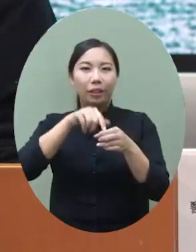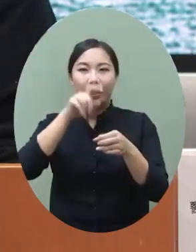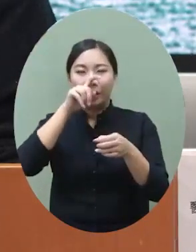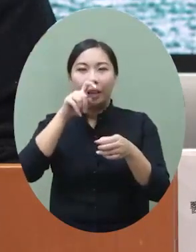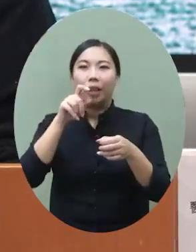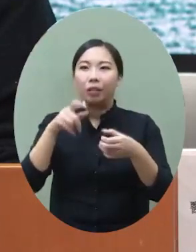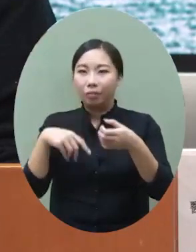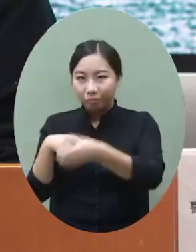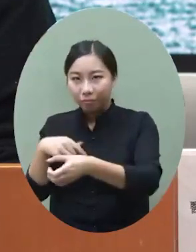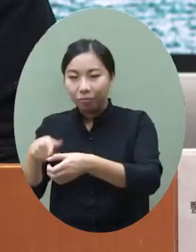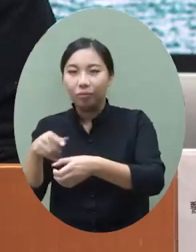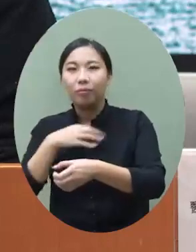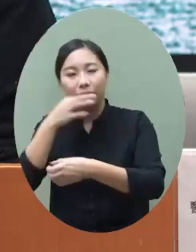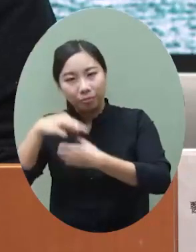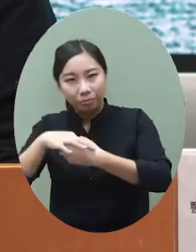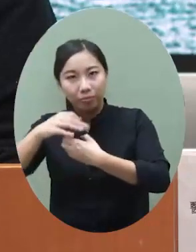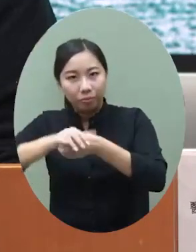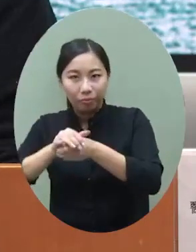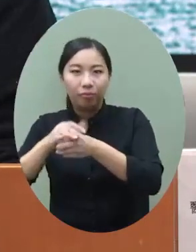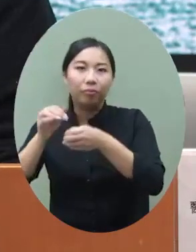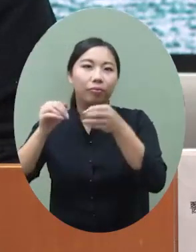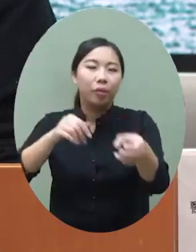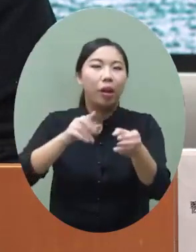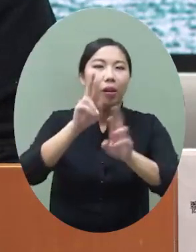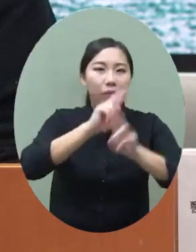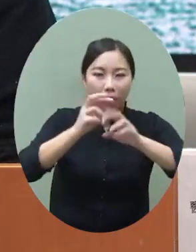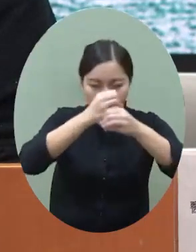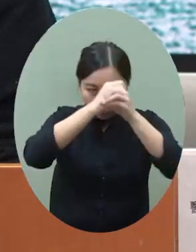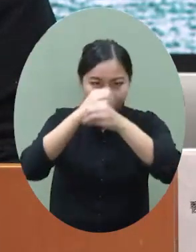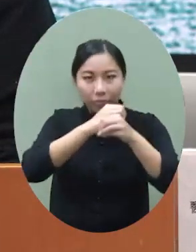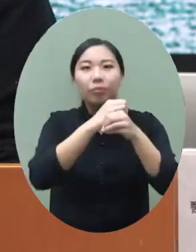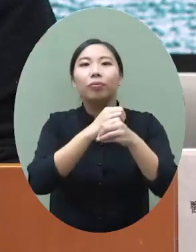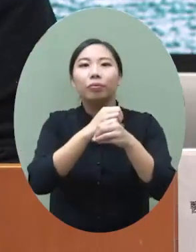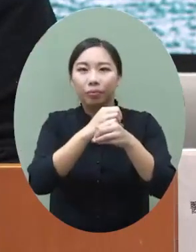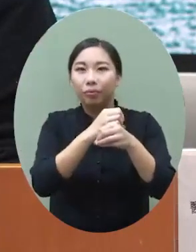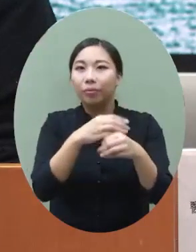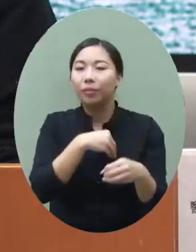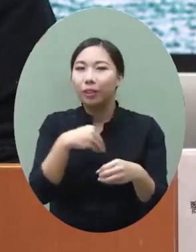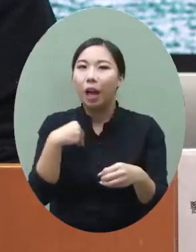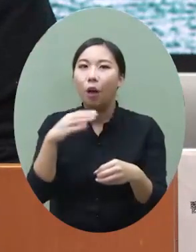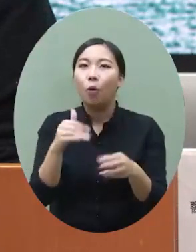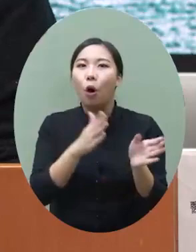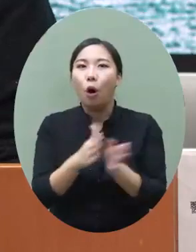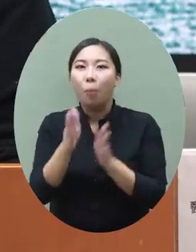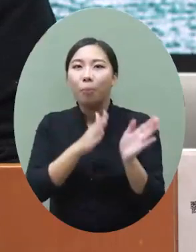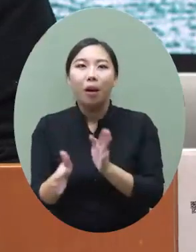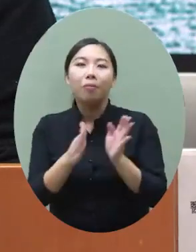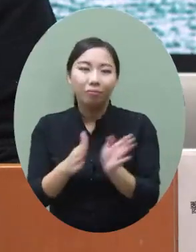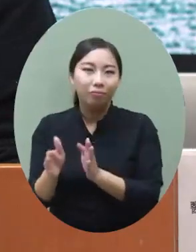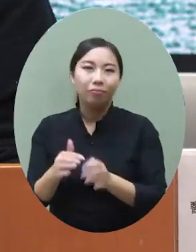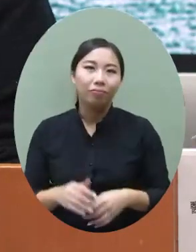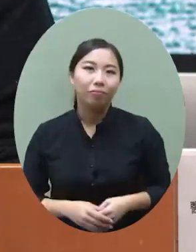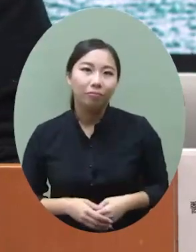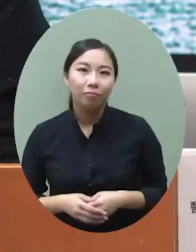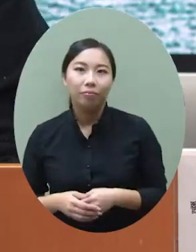test. And the hospital will arrange the logistics of this arrangement and will contact the patient accordingly. Regarding